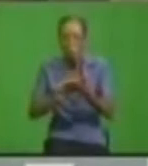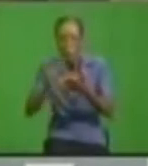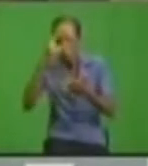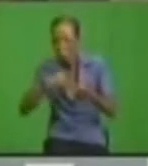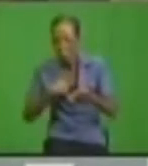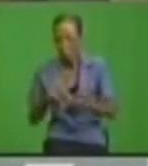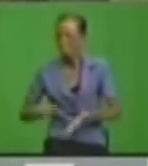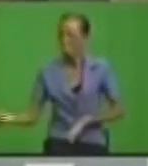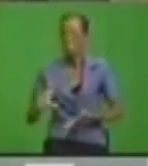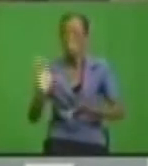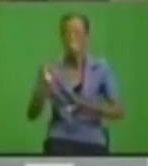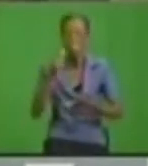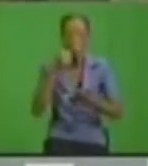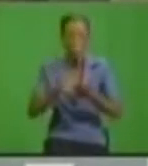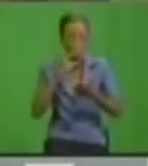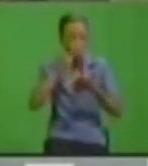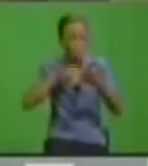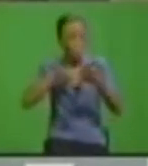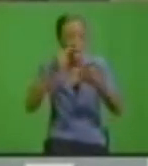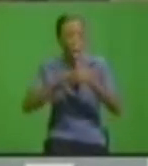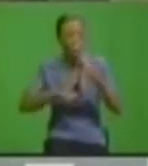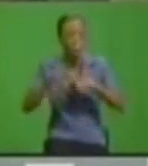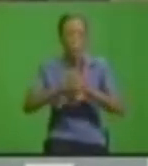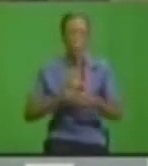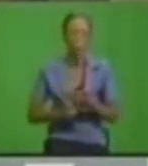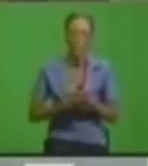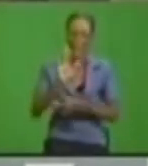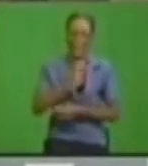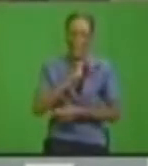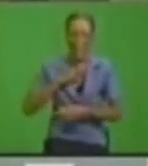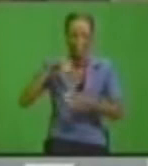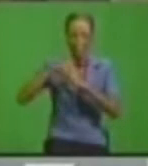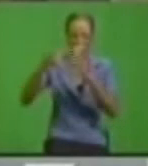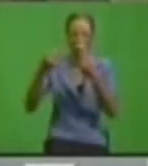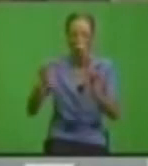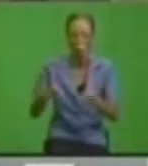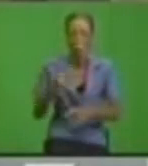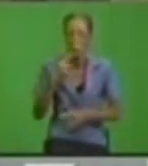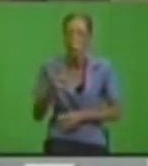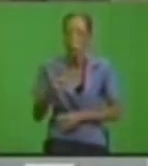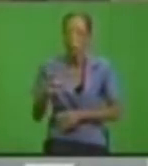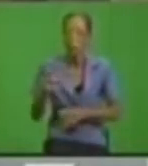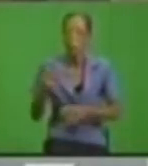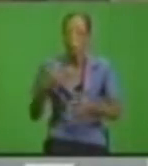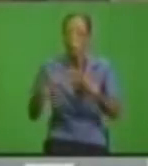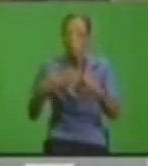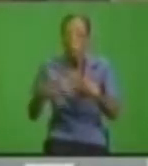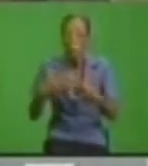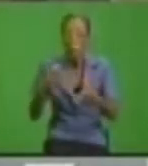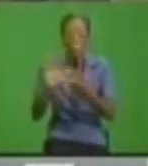all forms? And they, his staff, were amazed and amused that he will put instructions on even a piece of